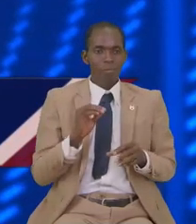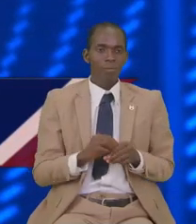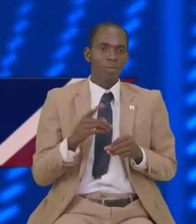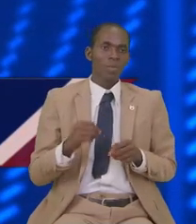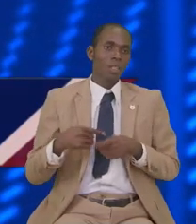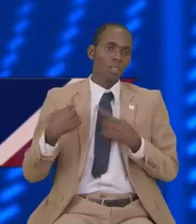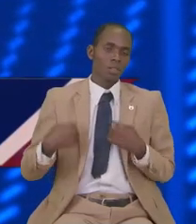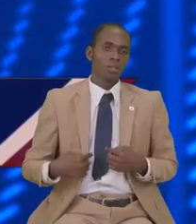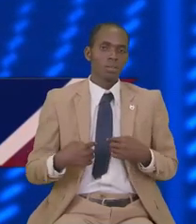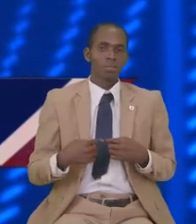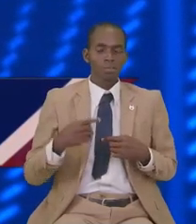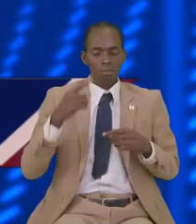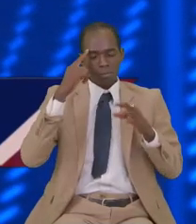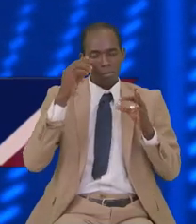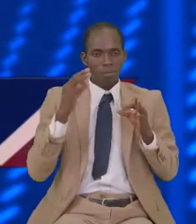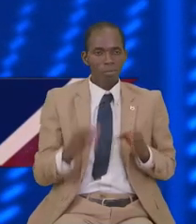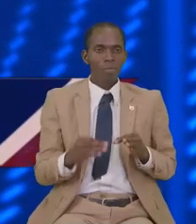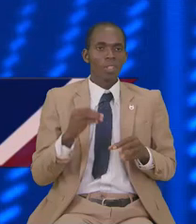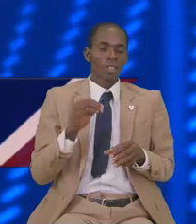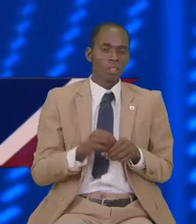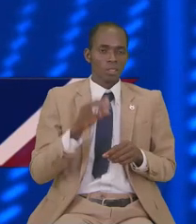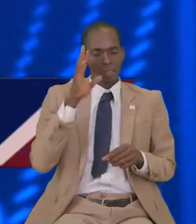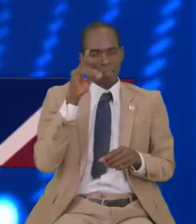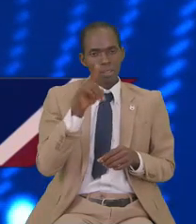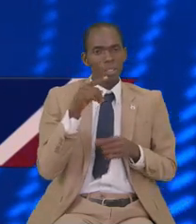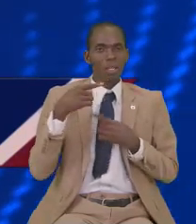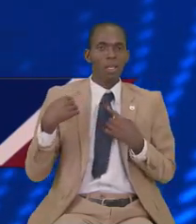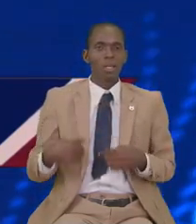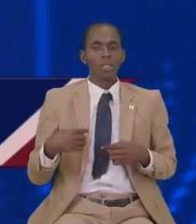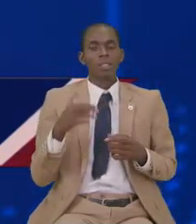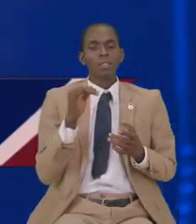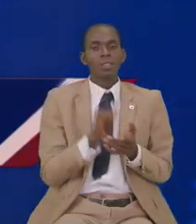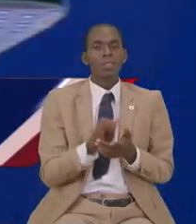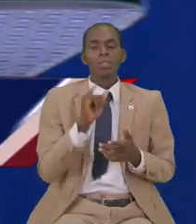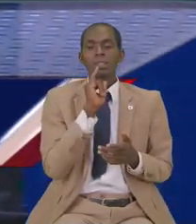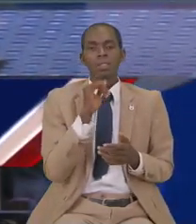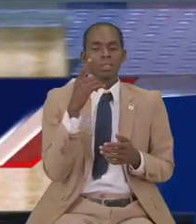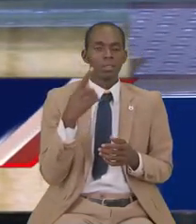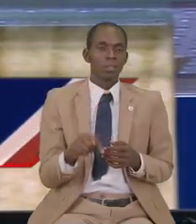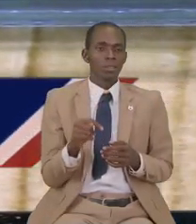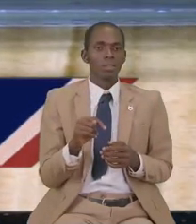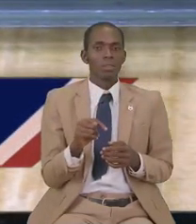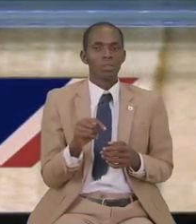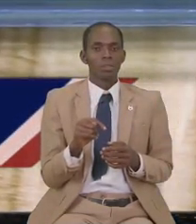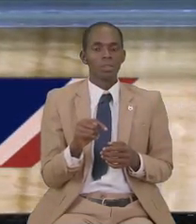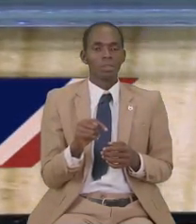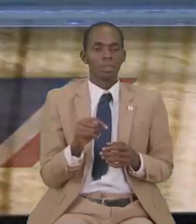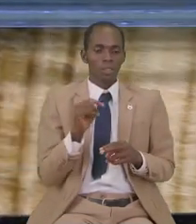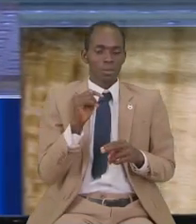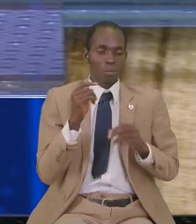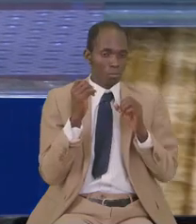heart. Purposed in his heart. That's the seat of